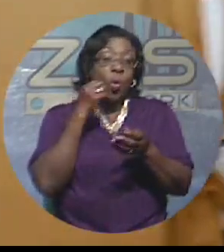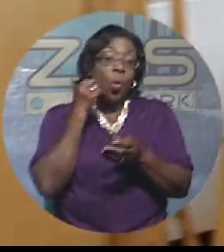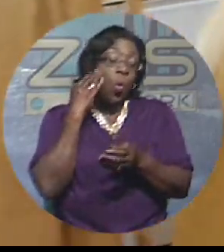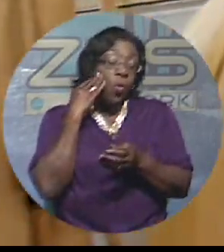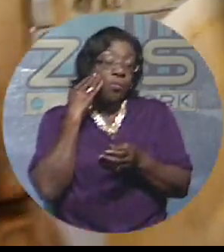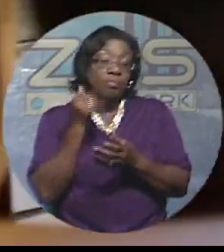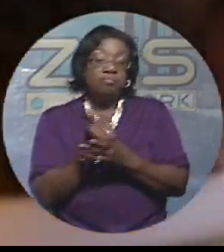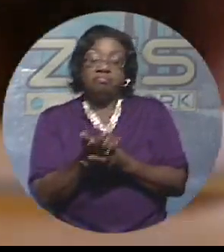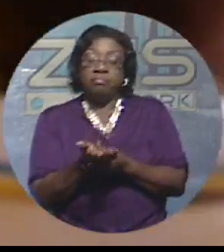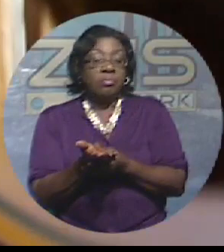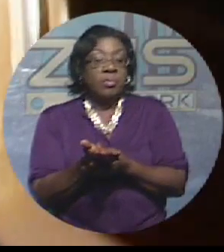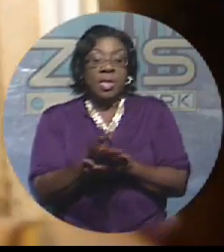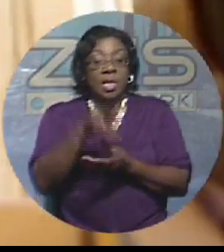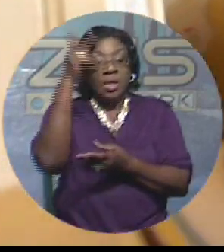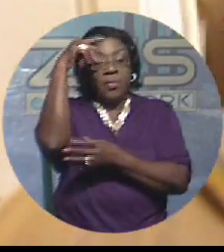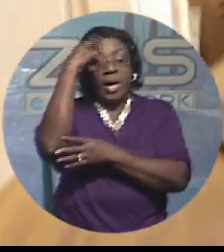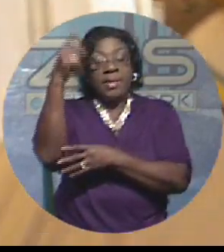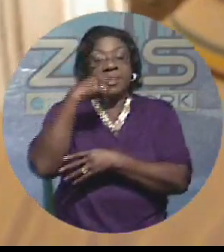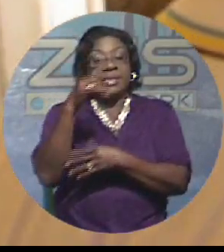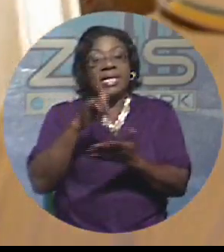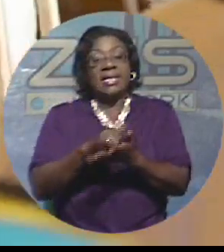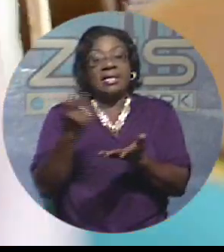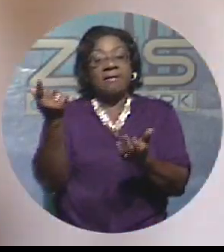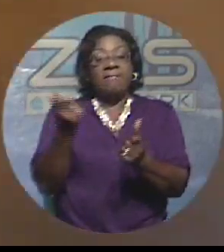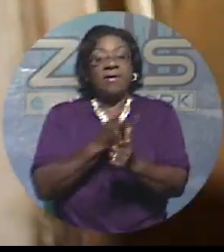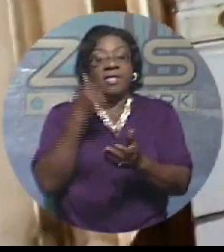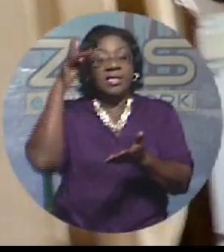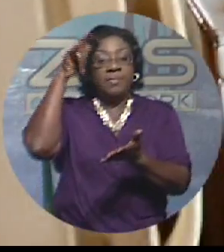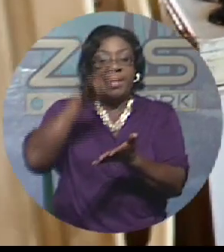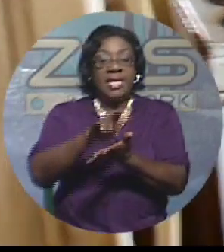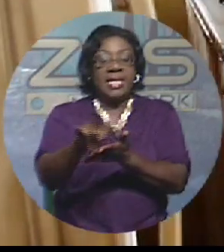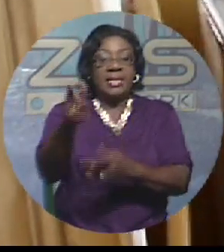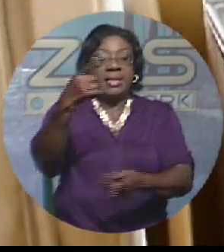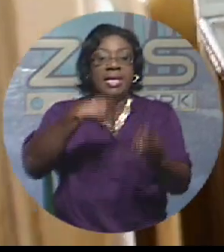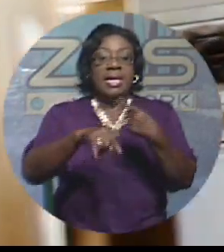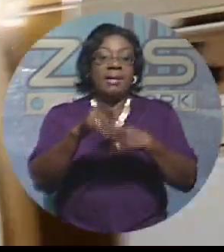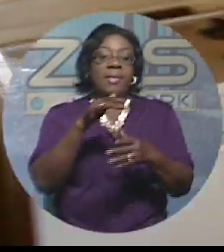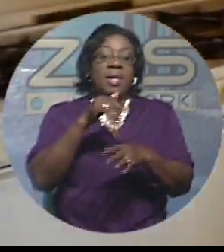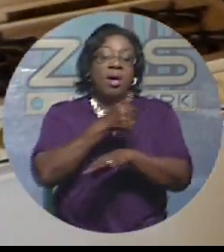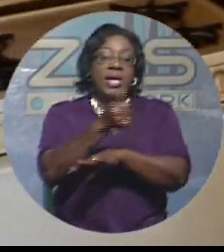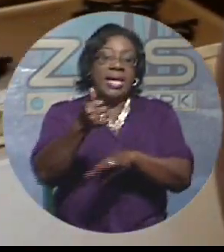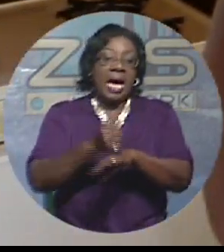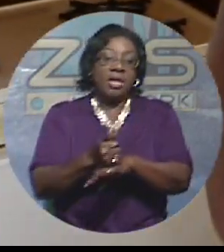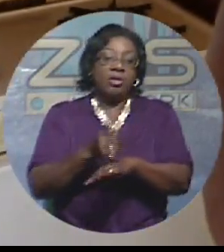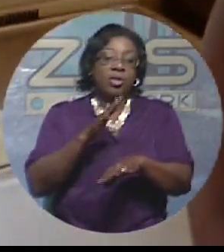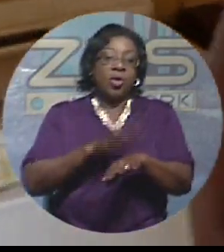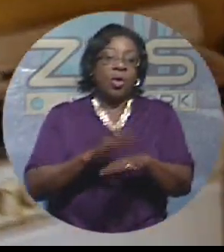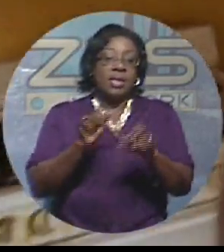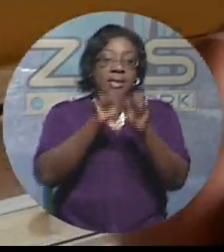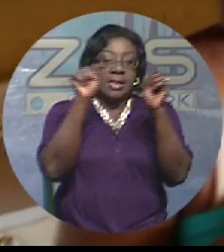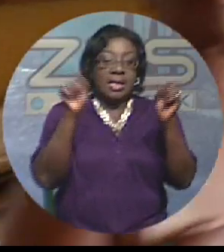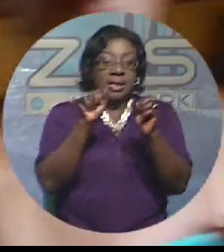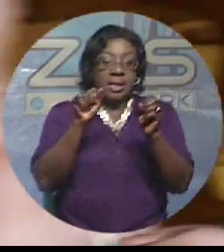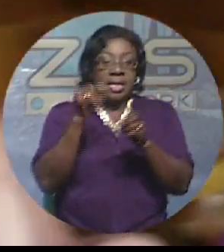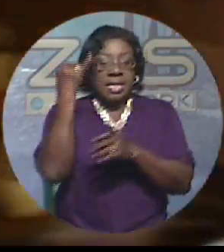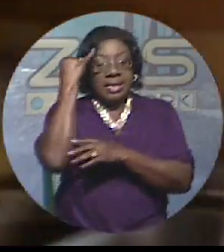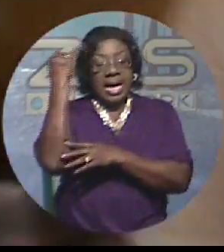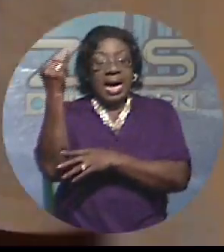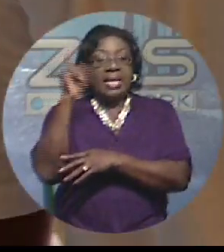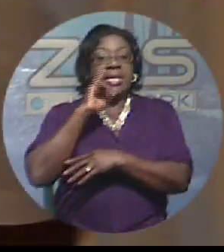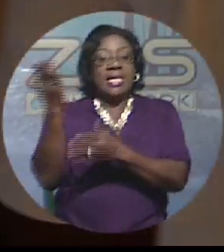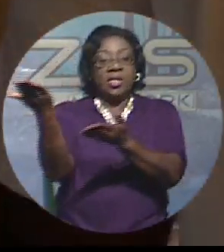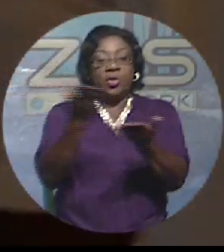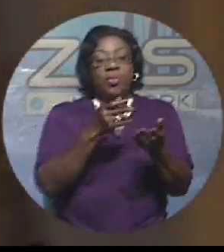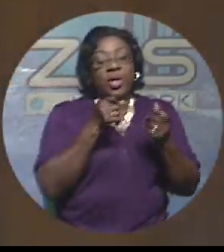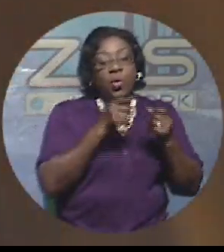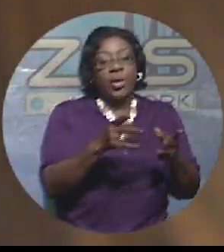Honorable Perry Christie noted that the first aircraft of relief items landed in North Andros from Saturday. He says the idea is to bring immediate